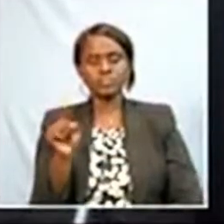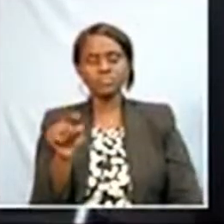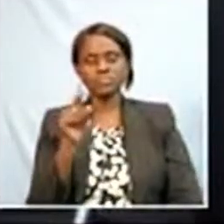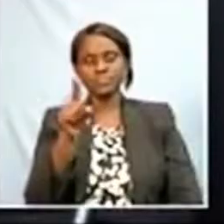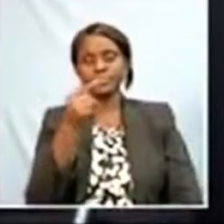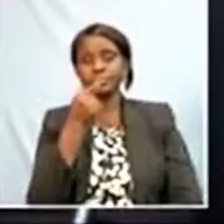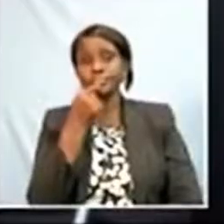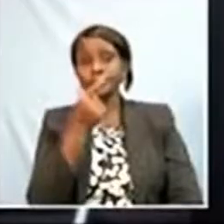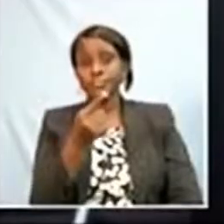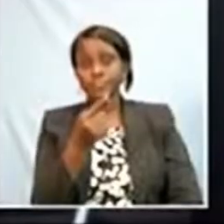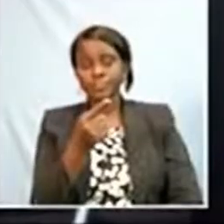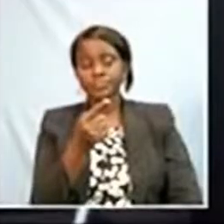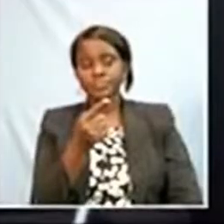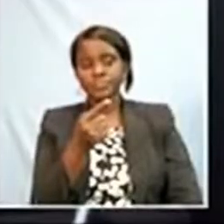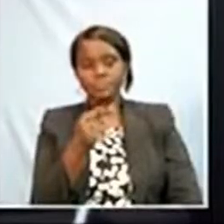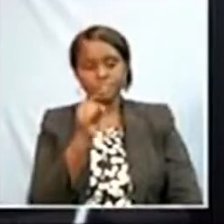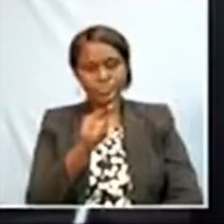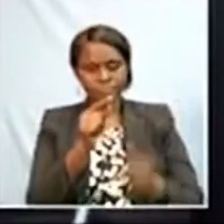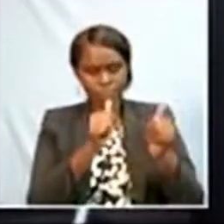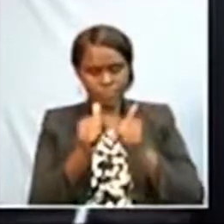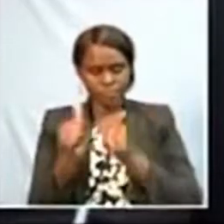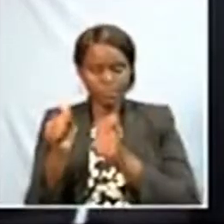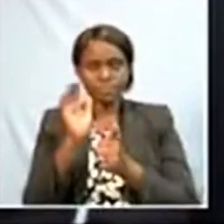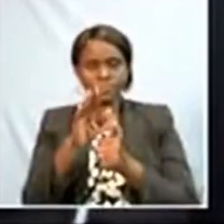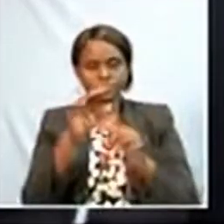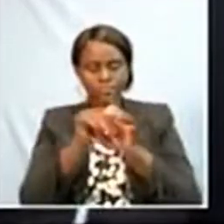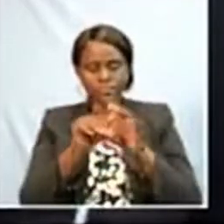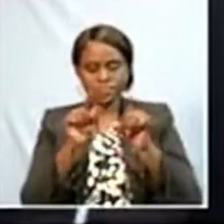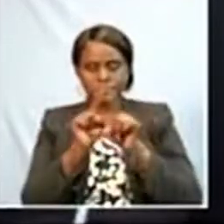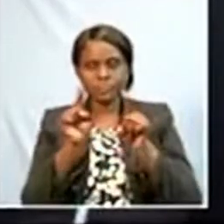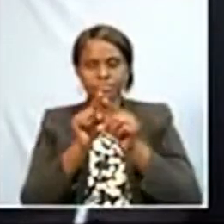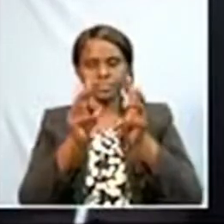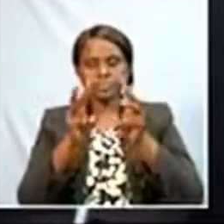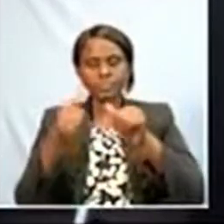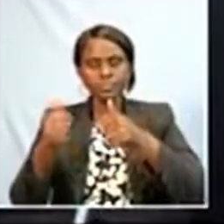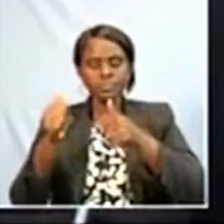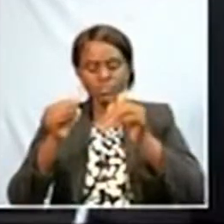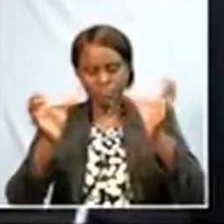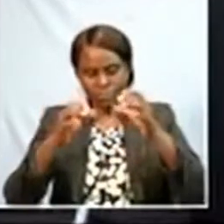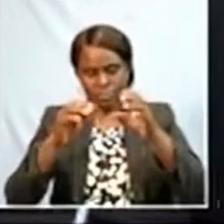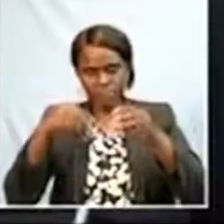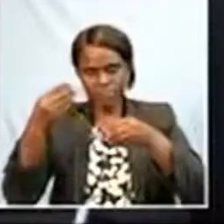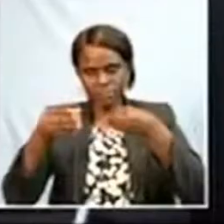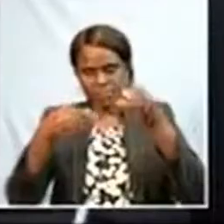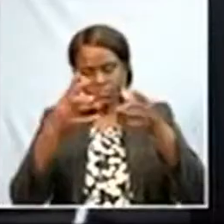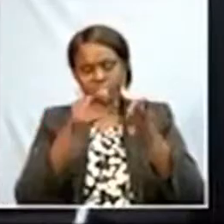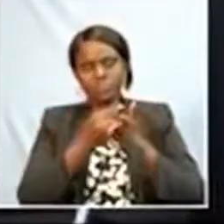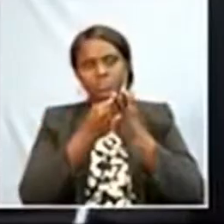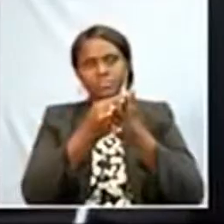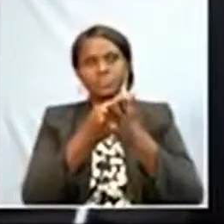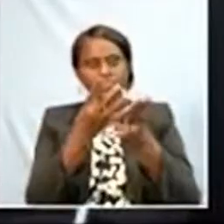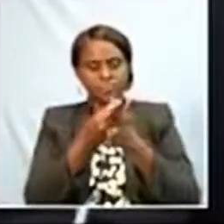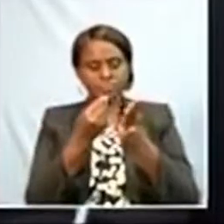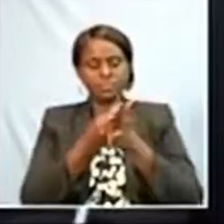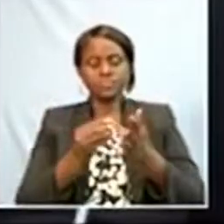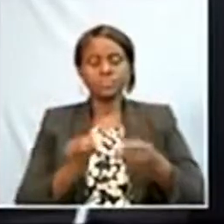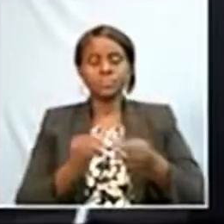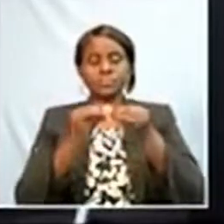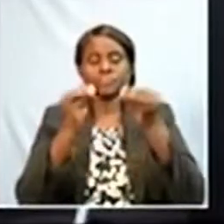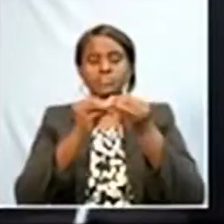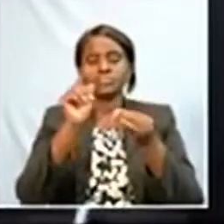are saying the action taken. In this regard, the council disbursed the grants amounting to